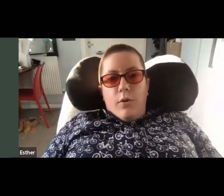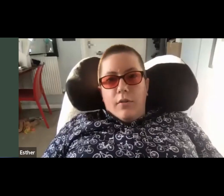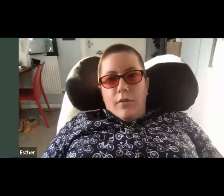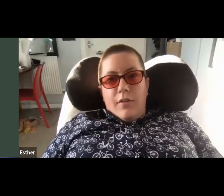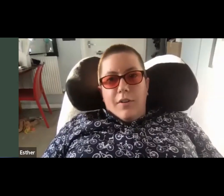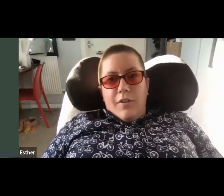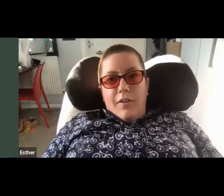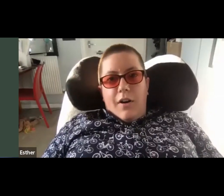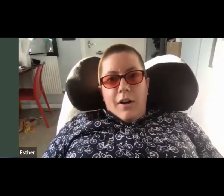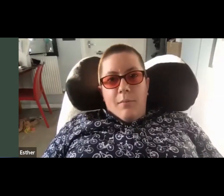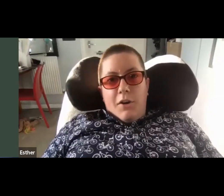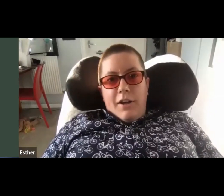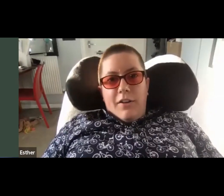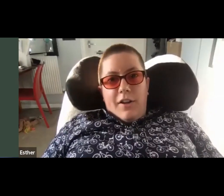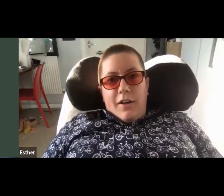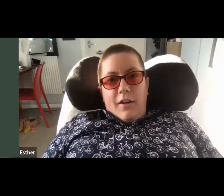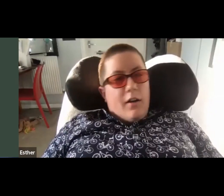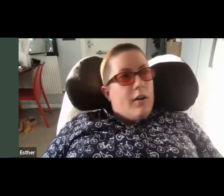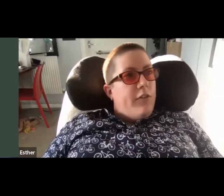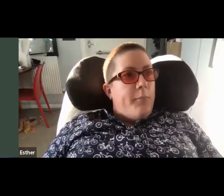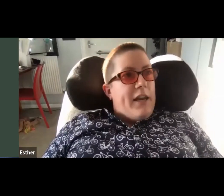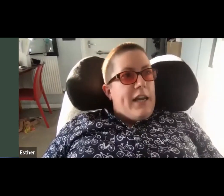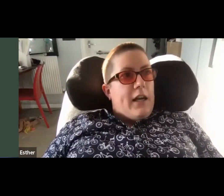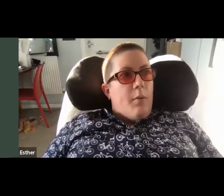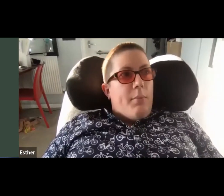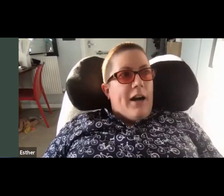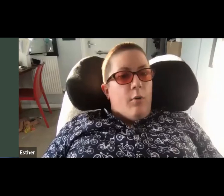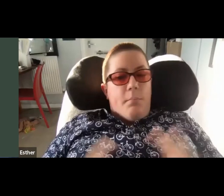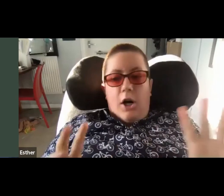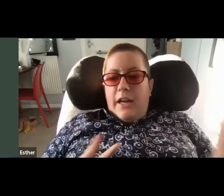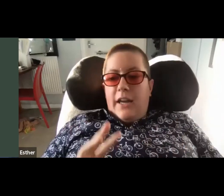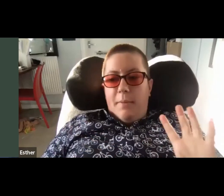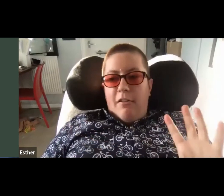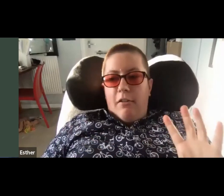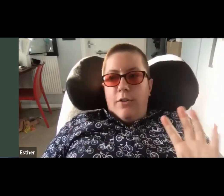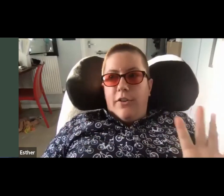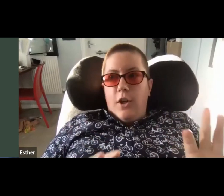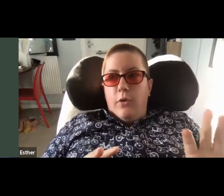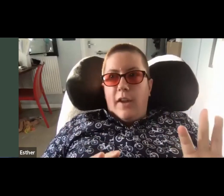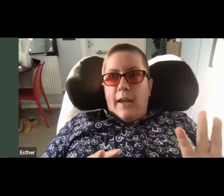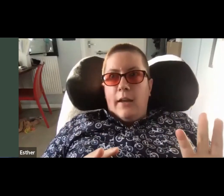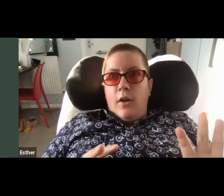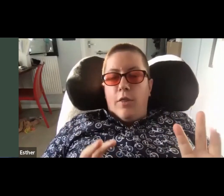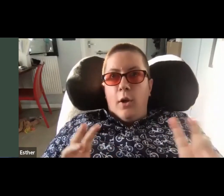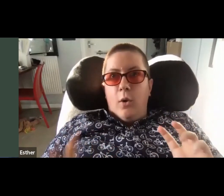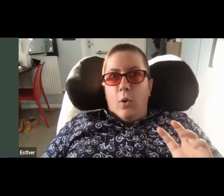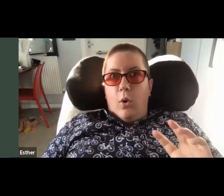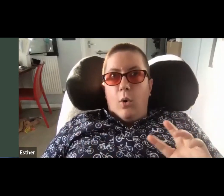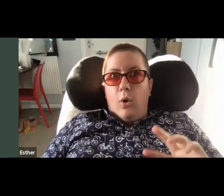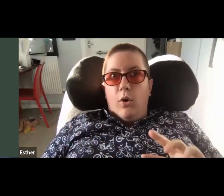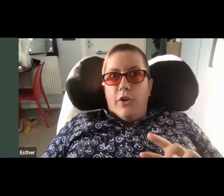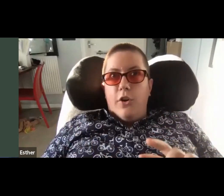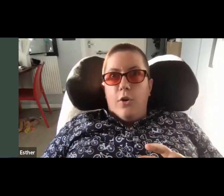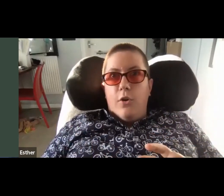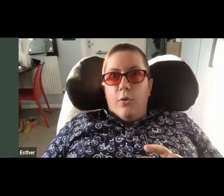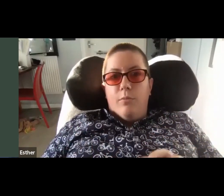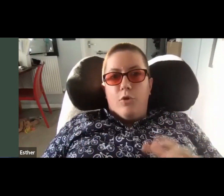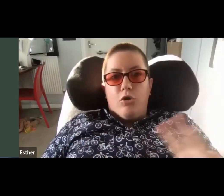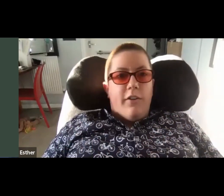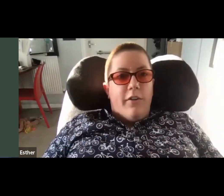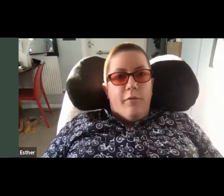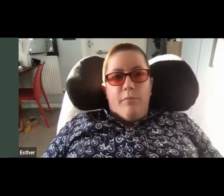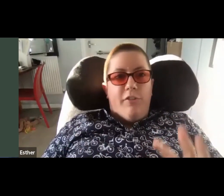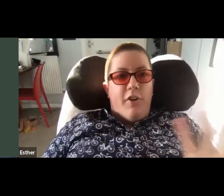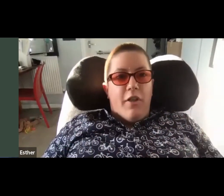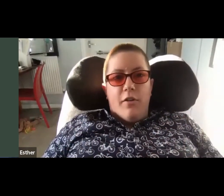So I'm going to speak about my experience using the law to